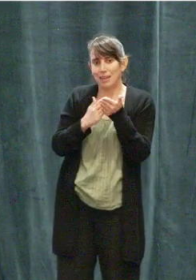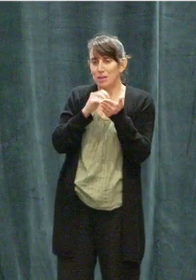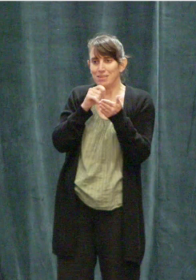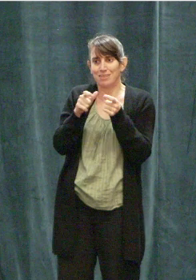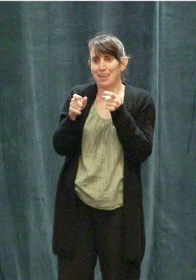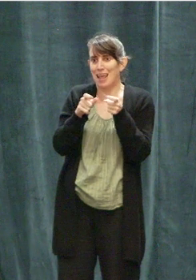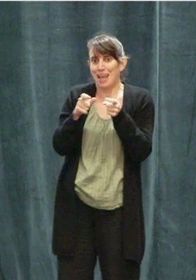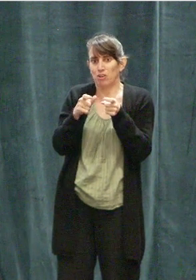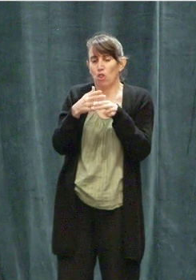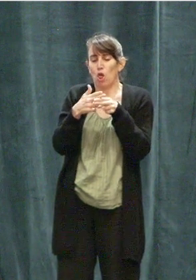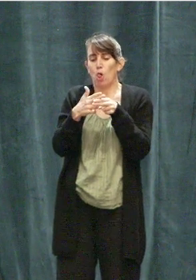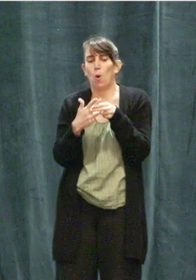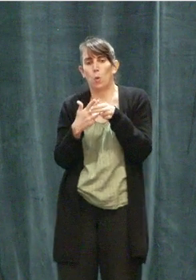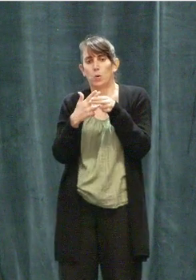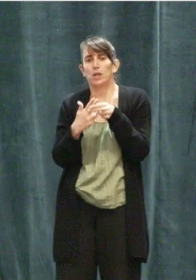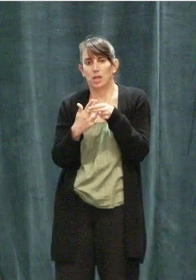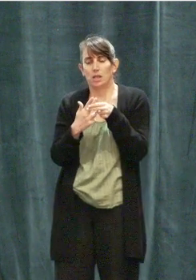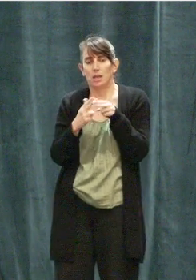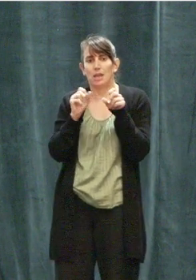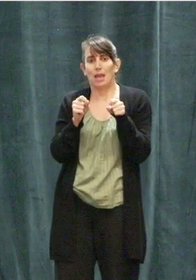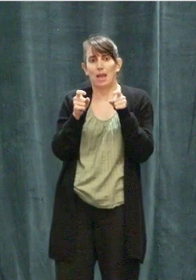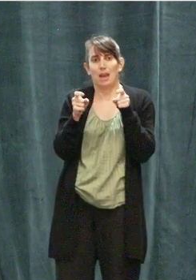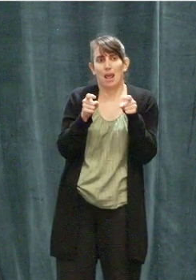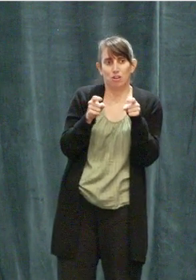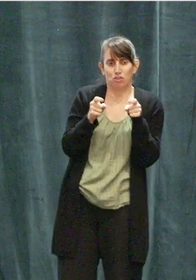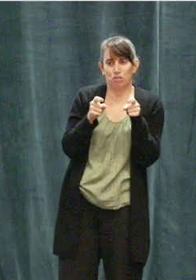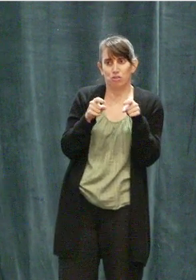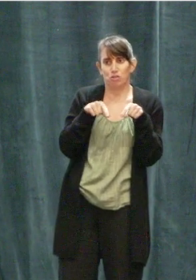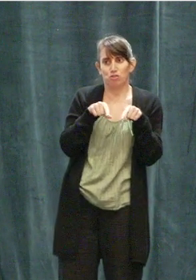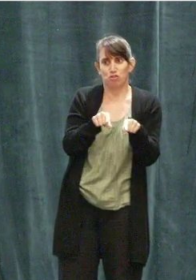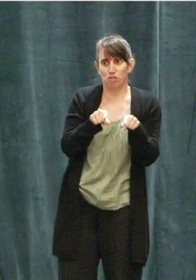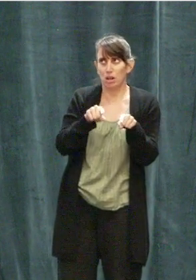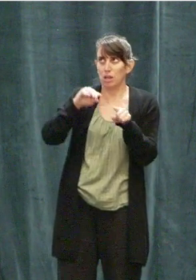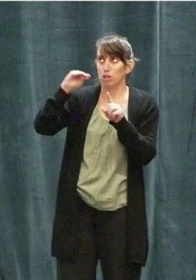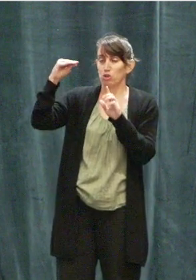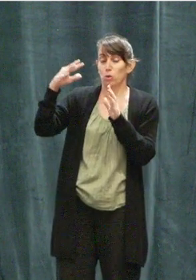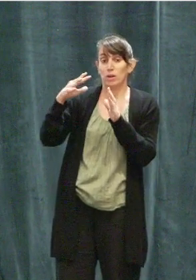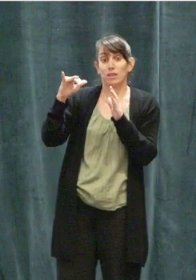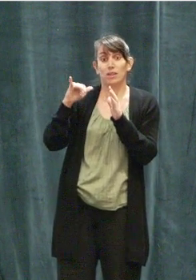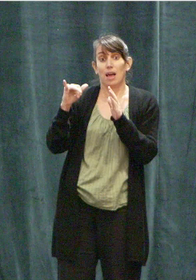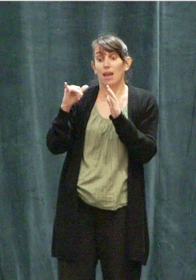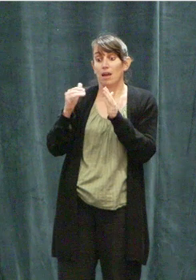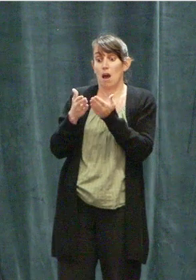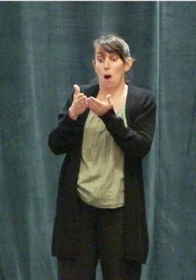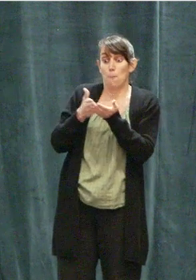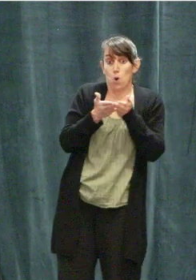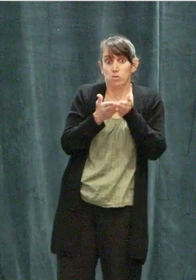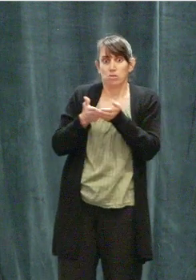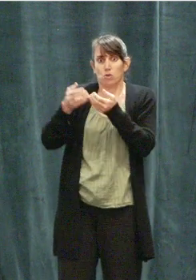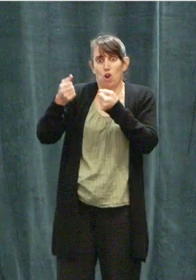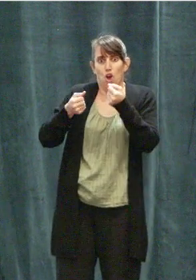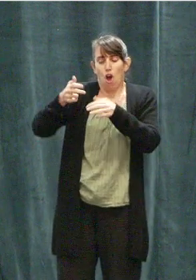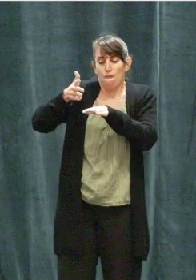the debris loading that it could be exposed to during a storm event, like a floating car or a floating boat or large floating